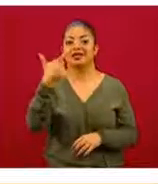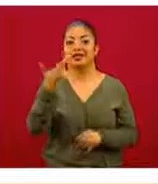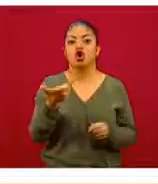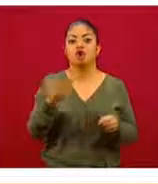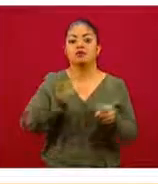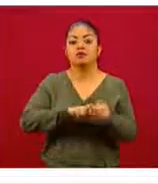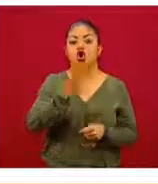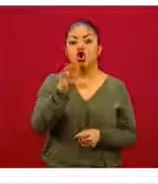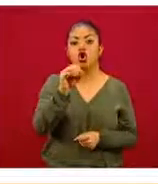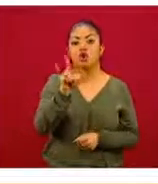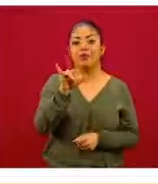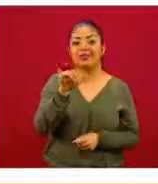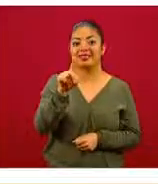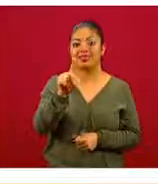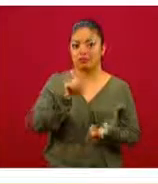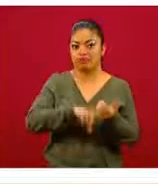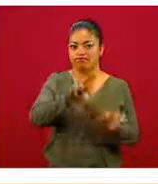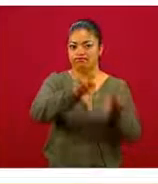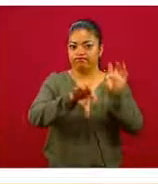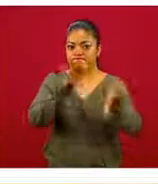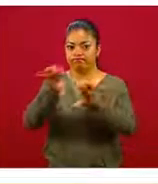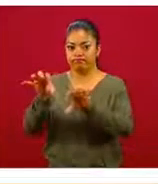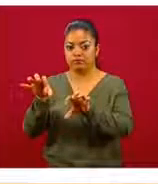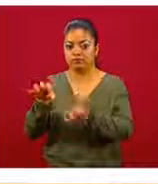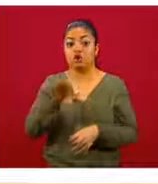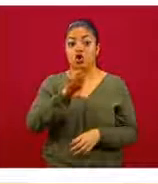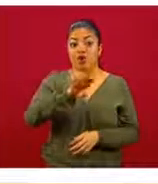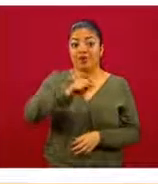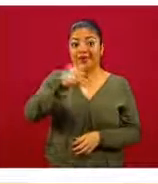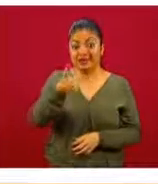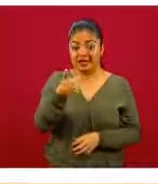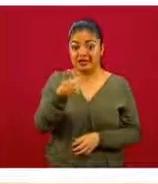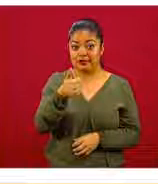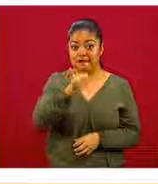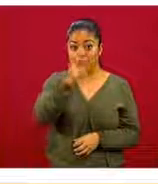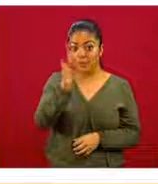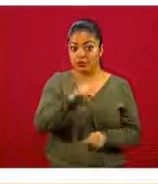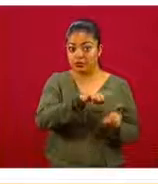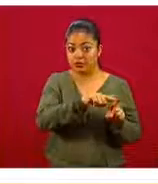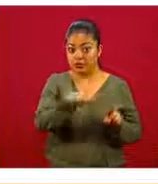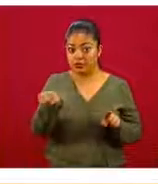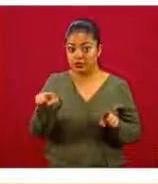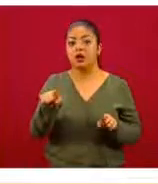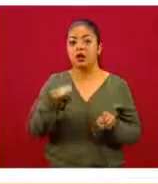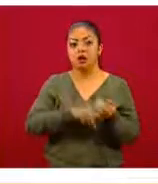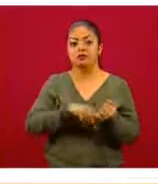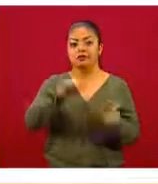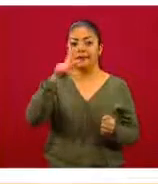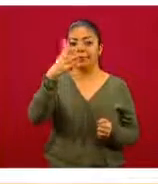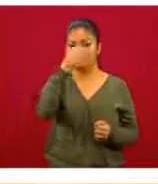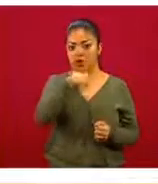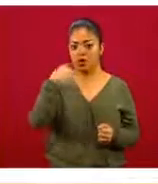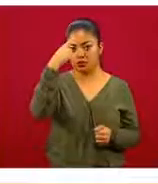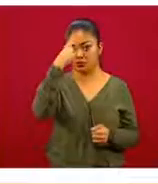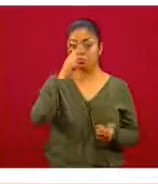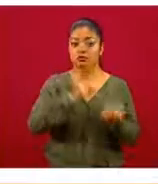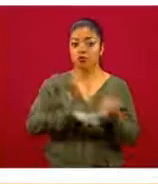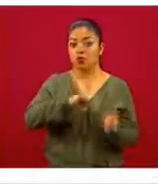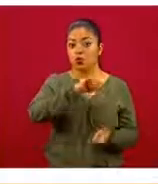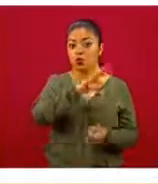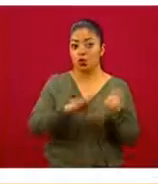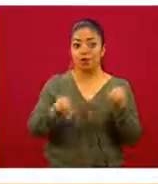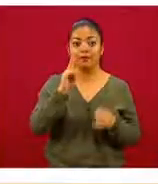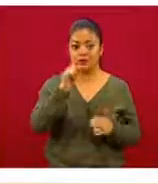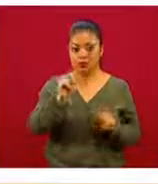9,074 beds are occupied, and that is among our network of COVID hospital